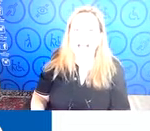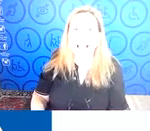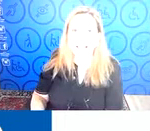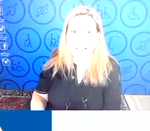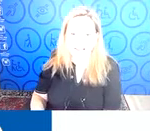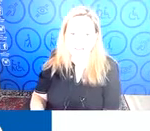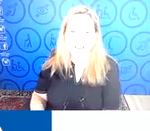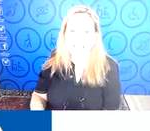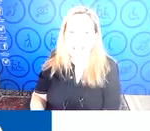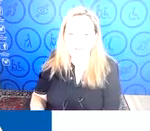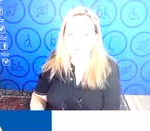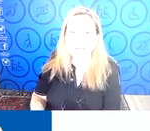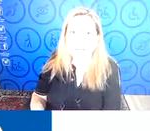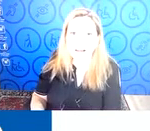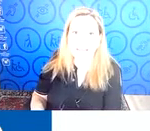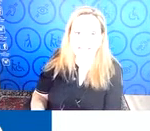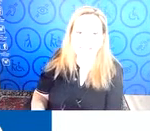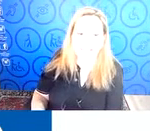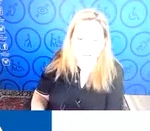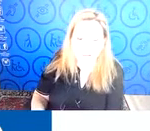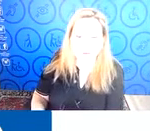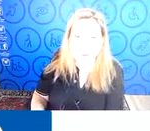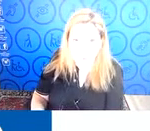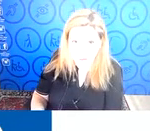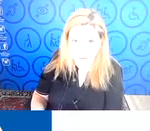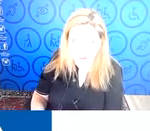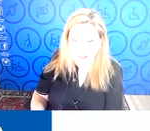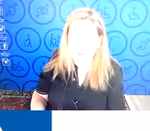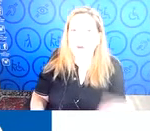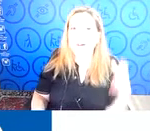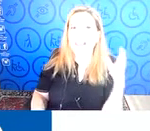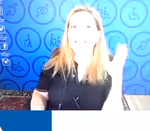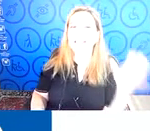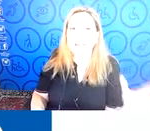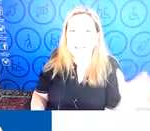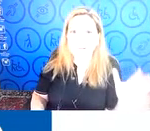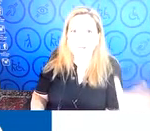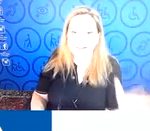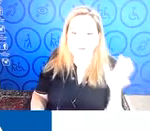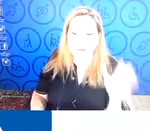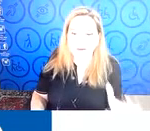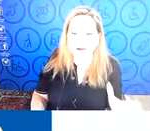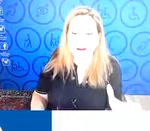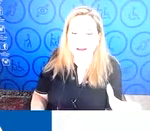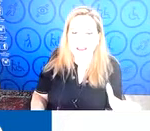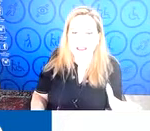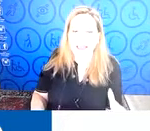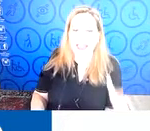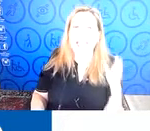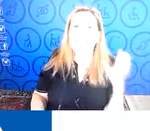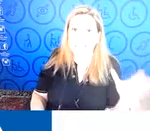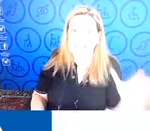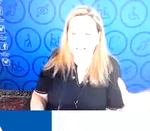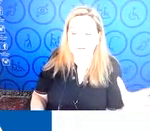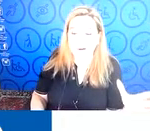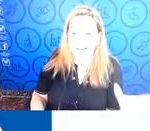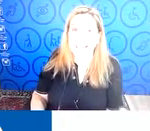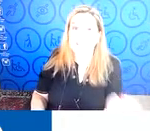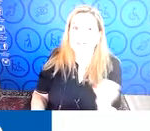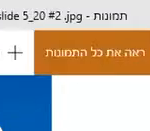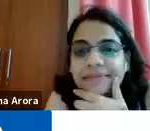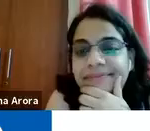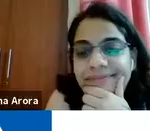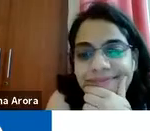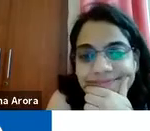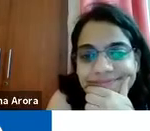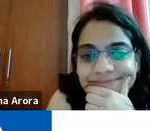us guidelines on how to conduct accessible webinars. Now, the whole idea of this webinar and this network is